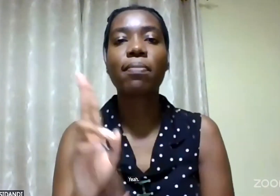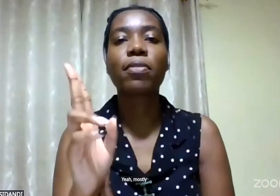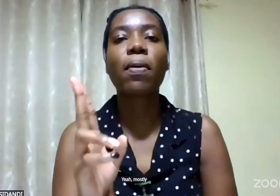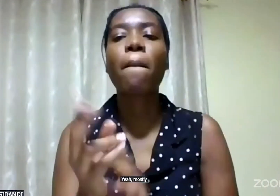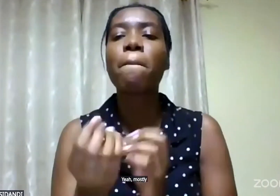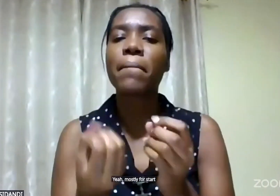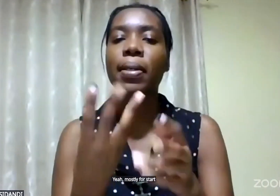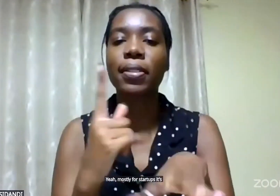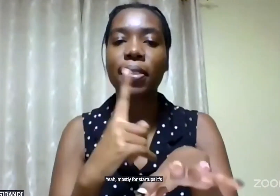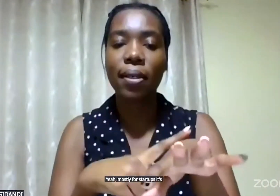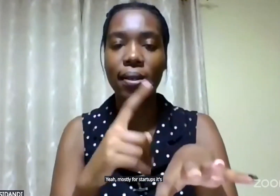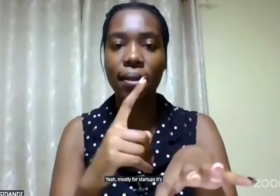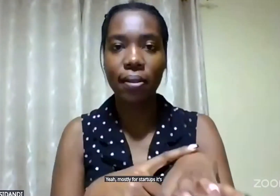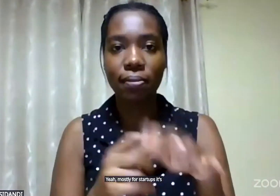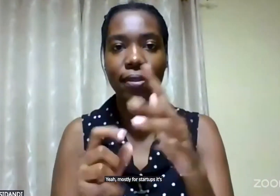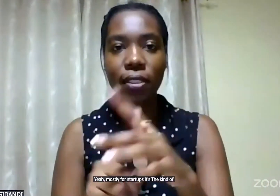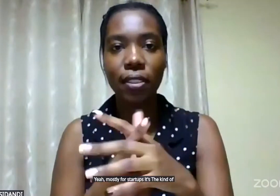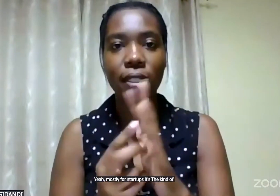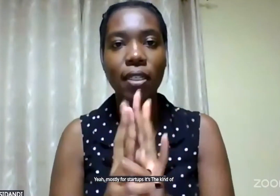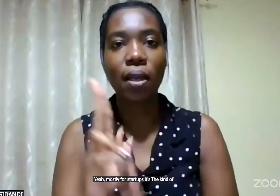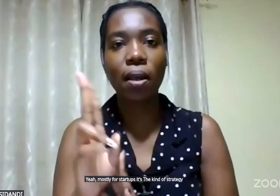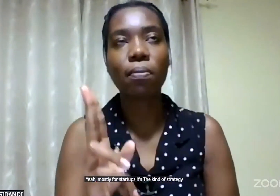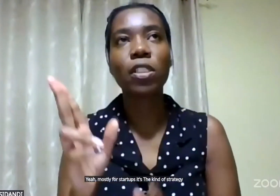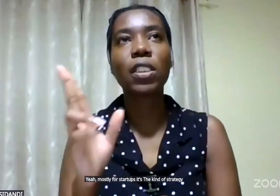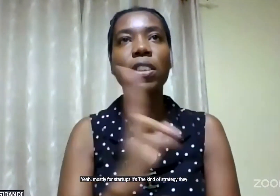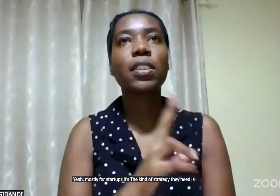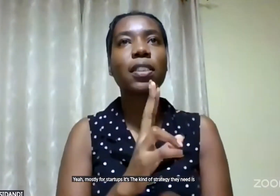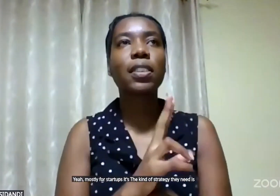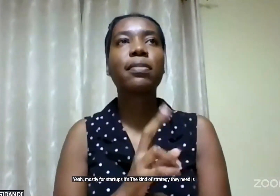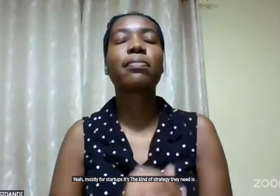startups, it's the kind of strategy they need is